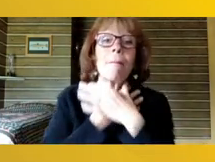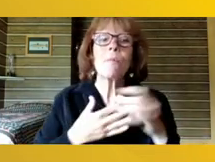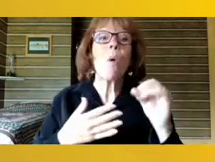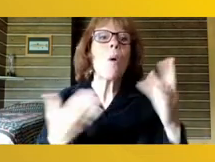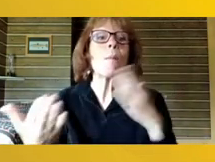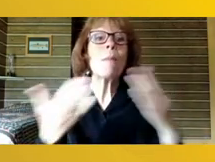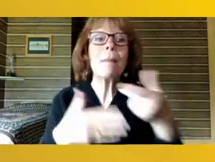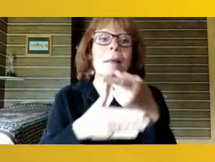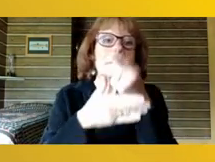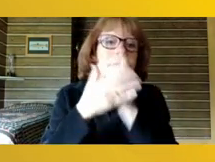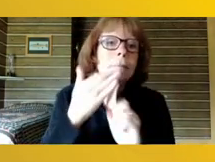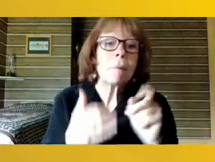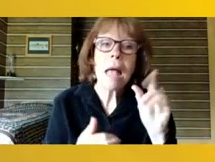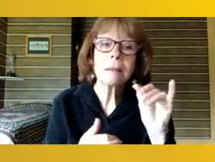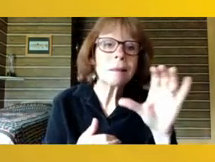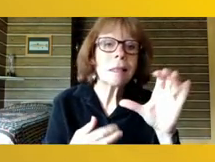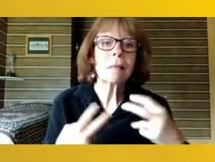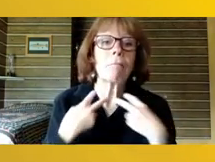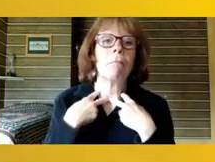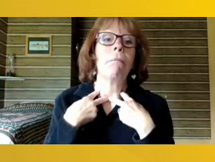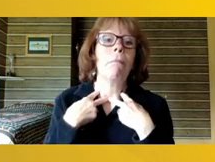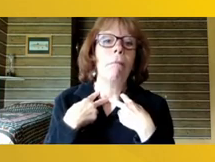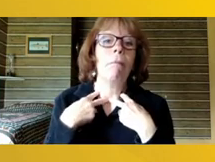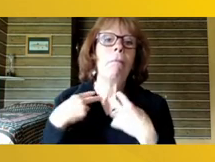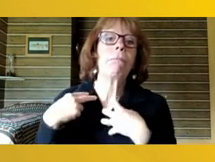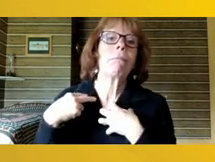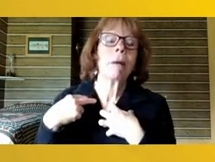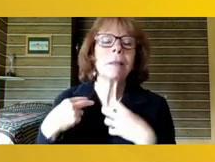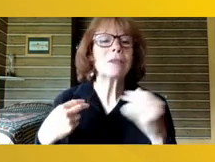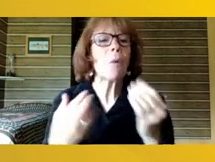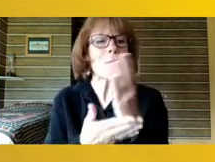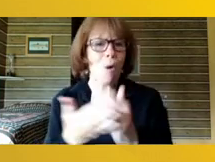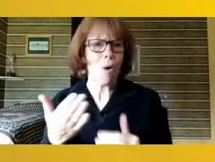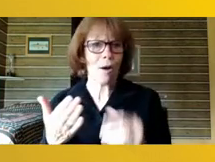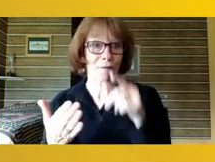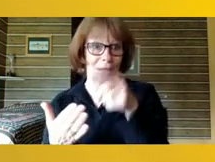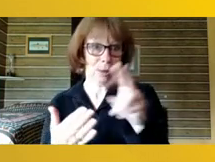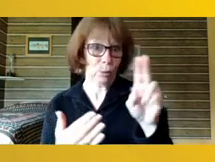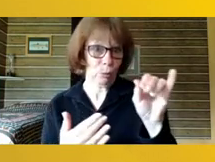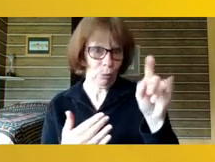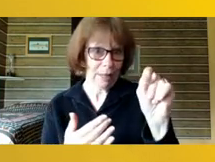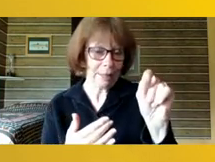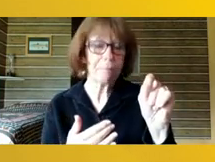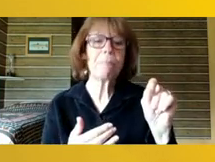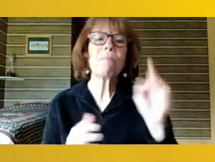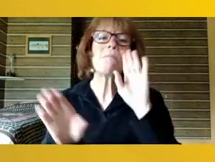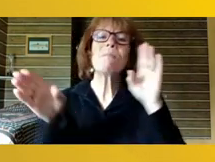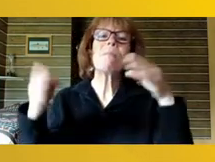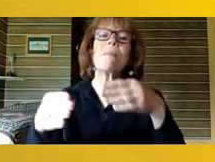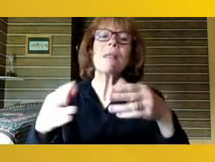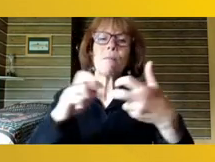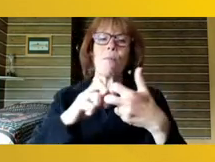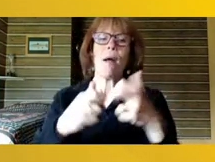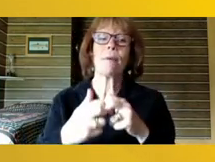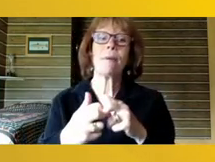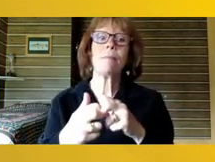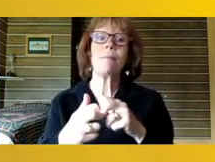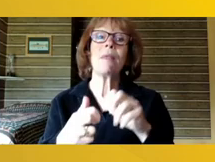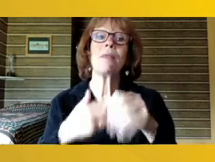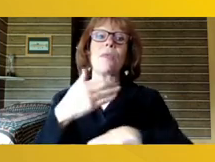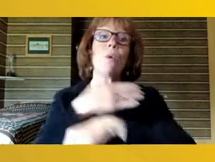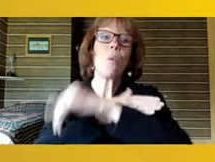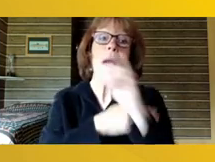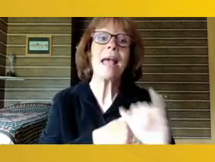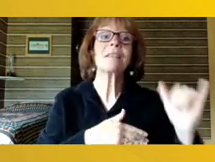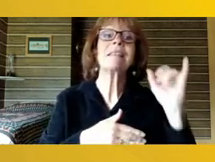plastic. And as part of the unit, at this point, the class focuses on the problem of whales getting hit by ships and